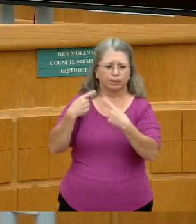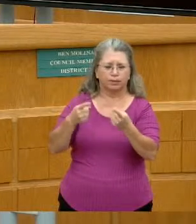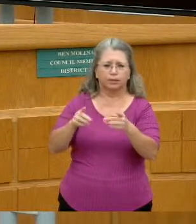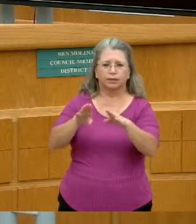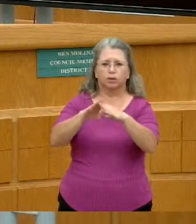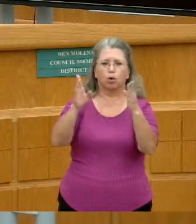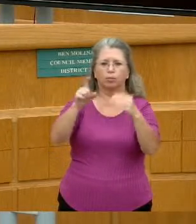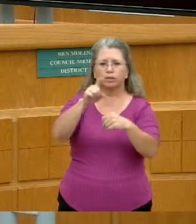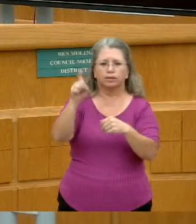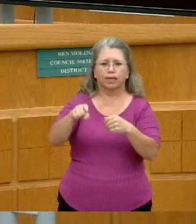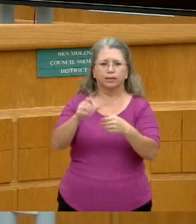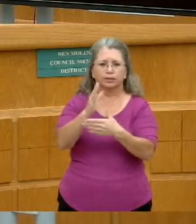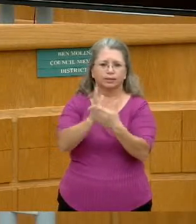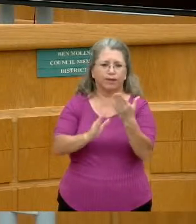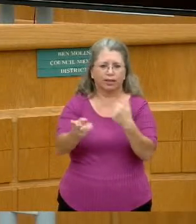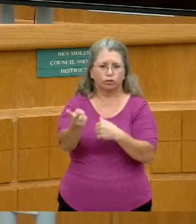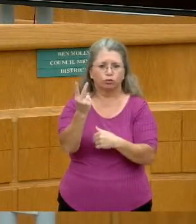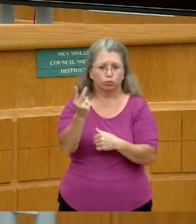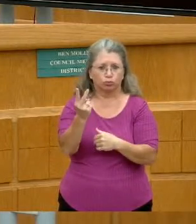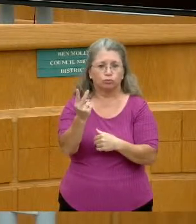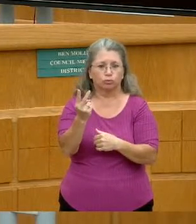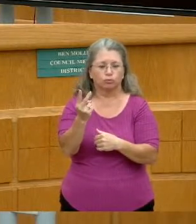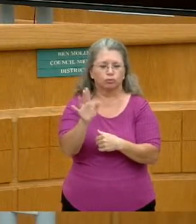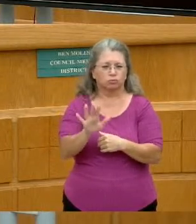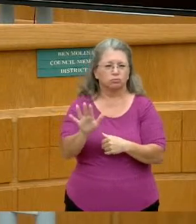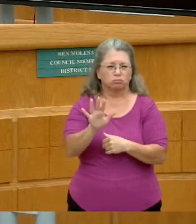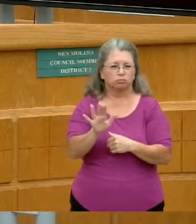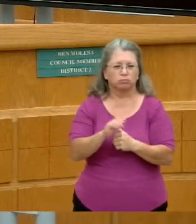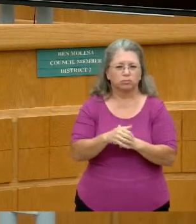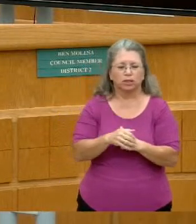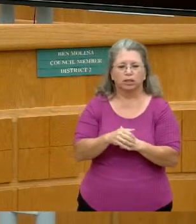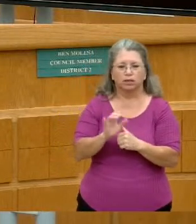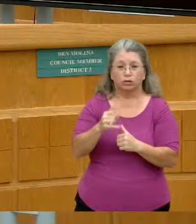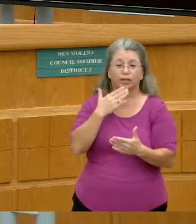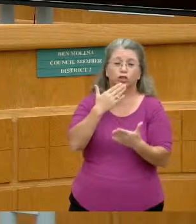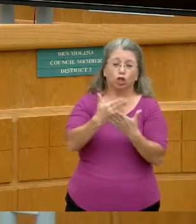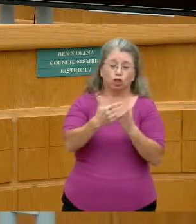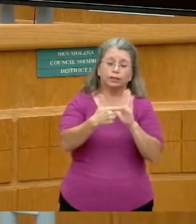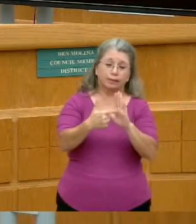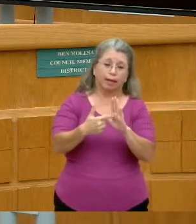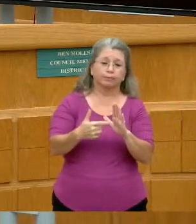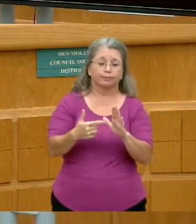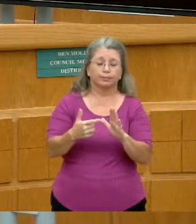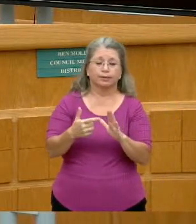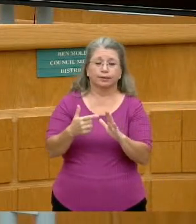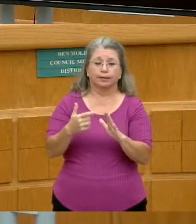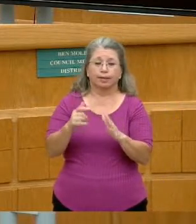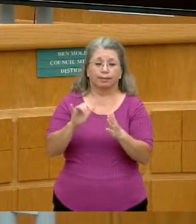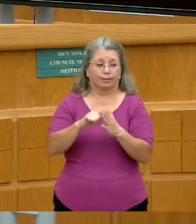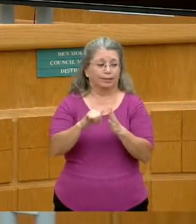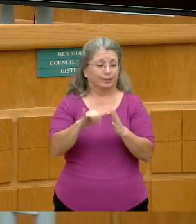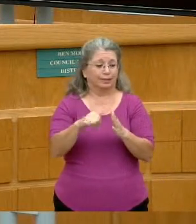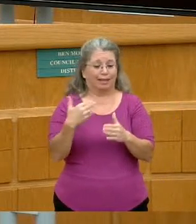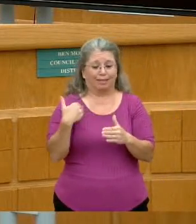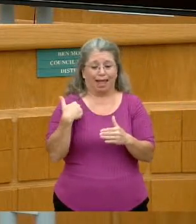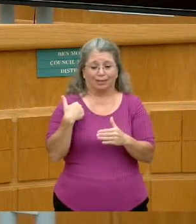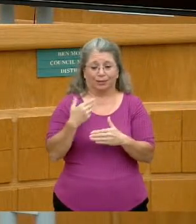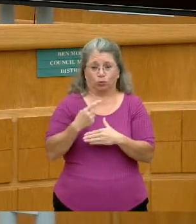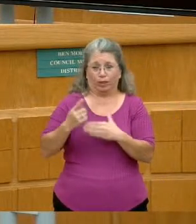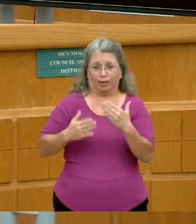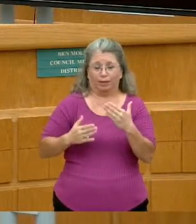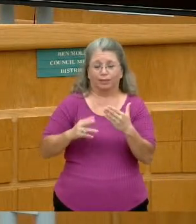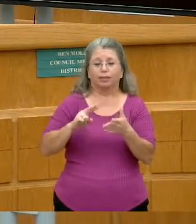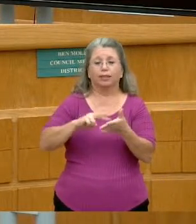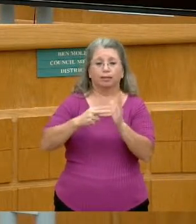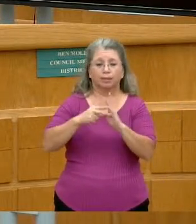Texas Phase 2 approximately. So that's a good sign. So that was last weekend, and what that means is that people are